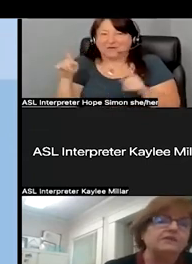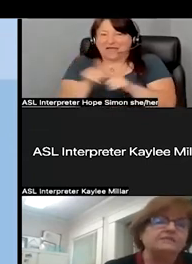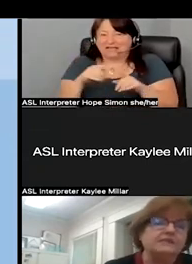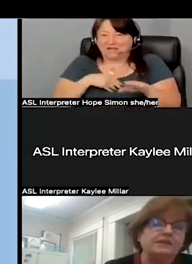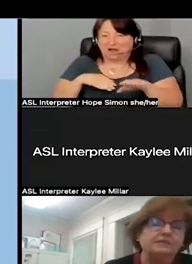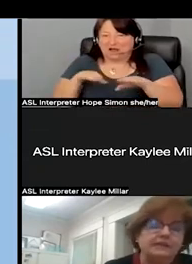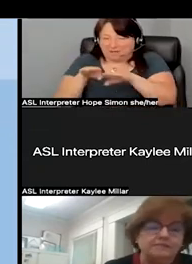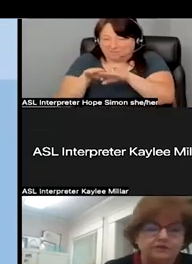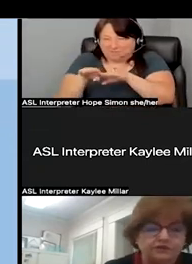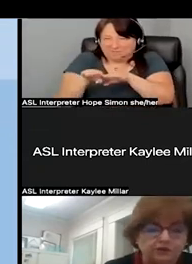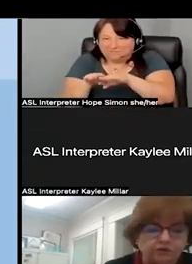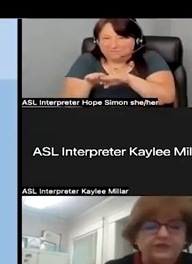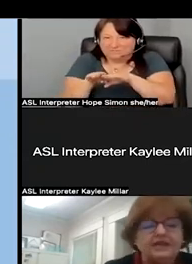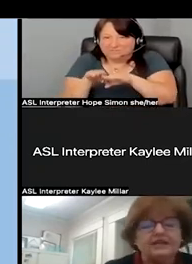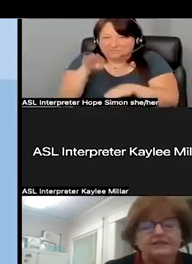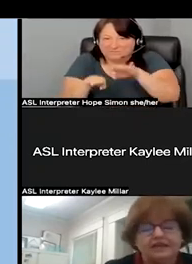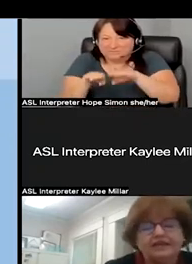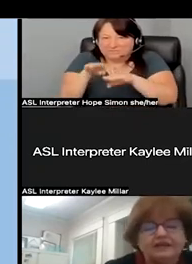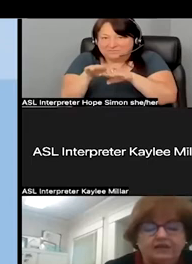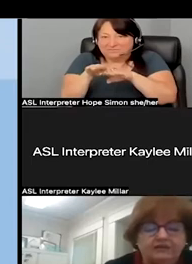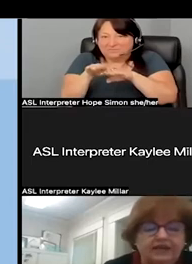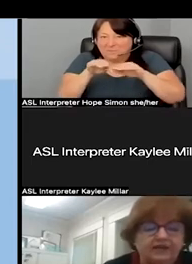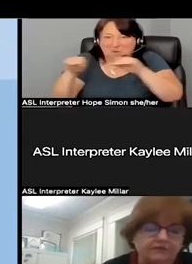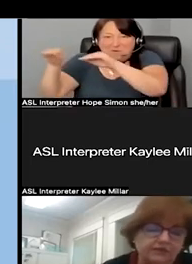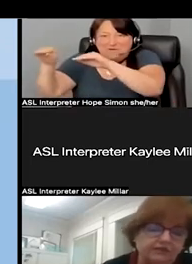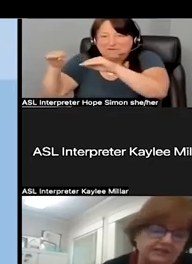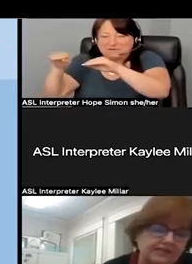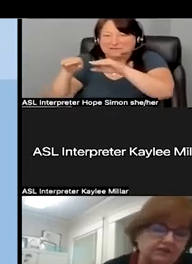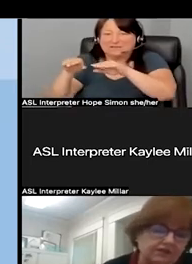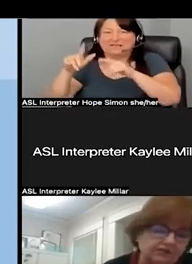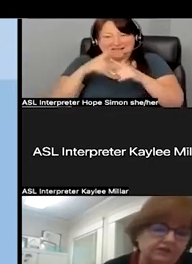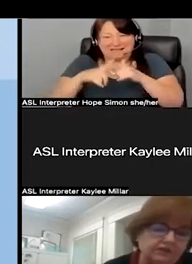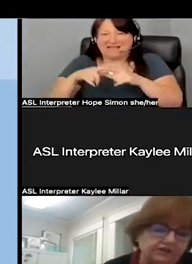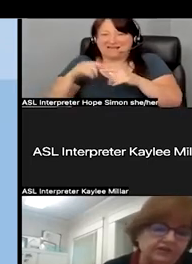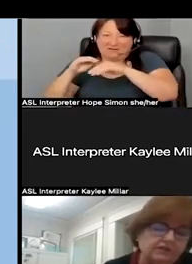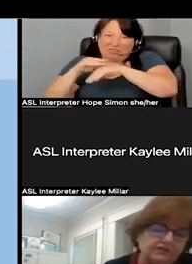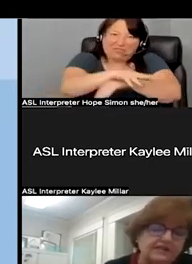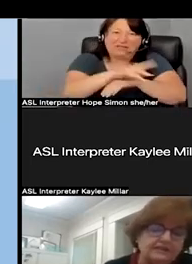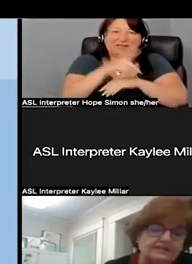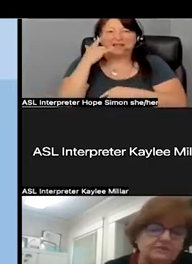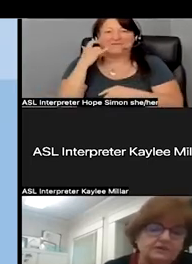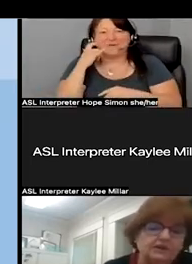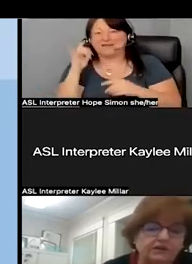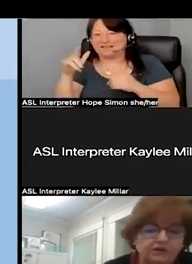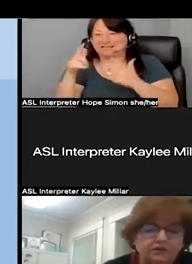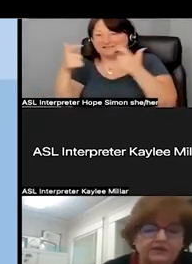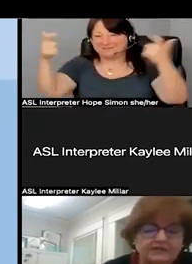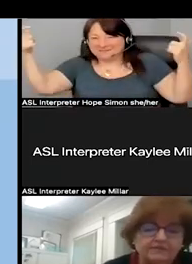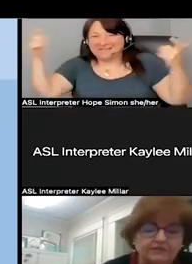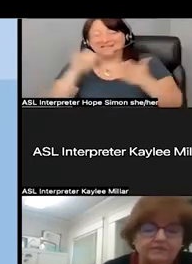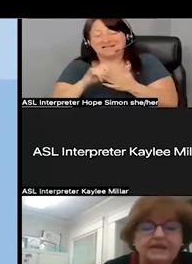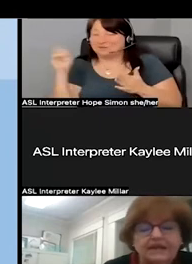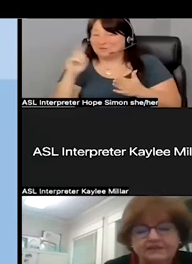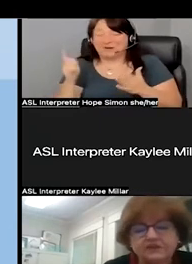move and the Pacific plate moves to the north, that Gulf of California is getting larger and larger. And of course, this is where a lot of our earthquakes